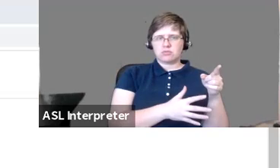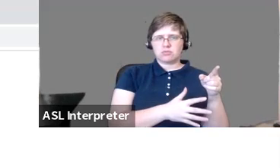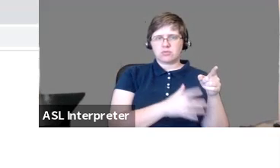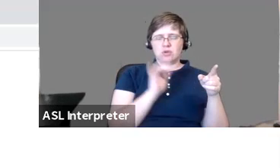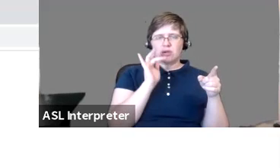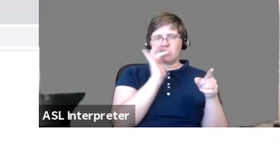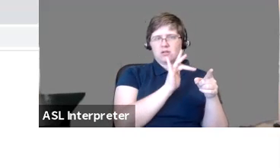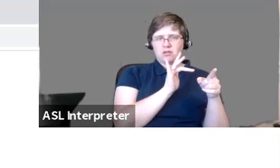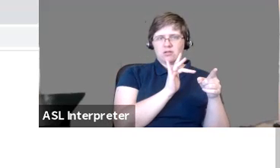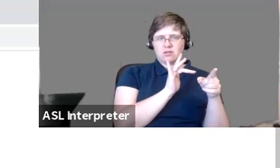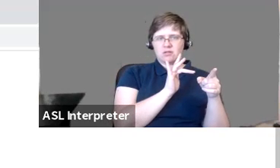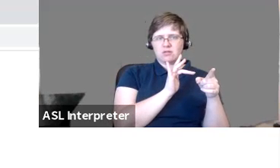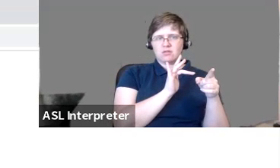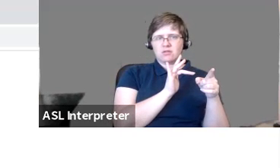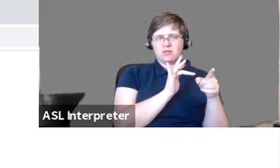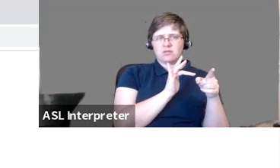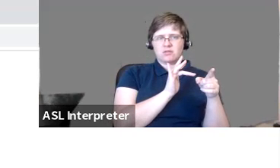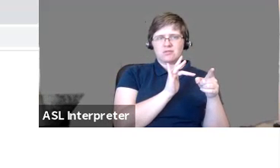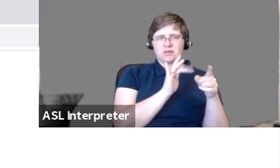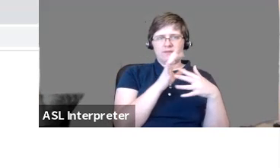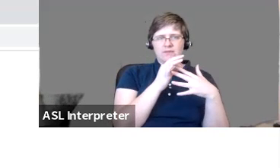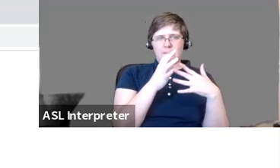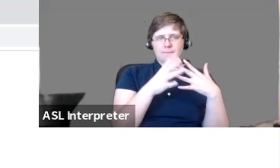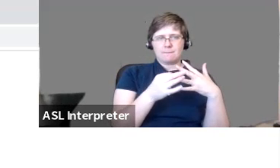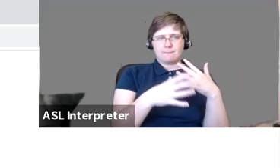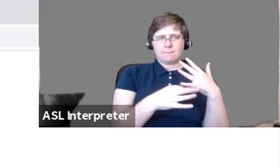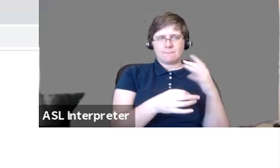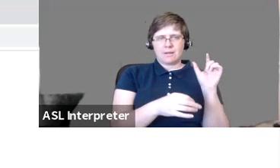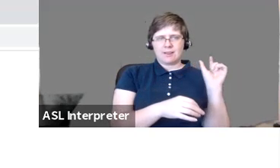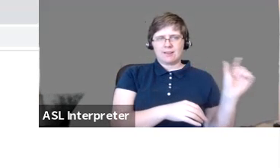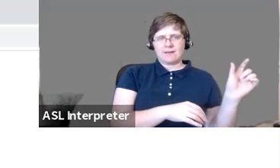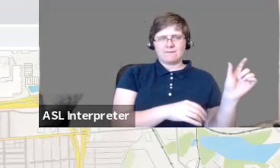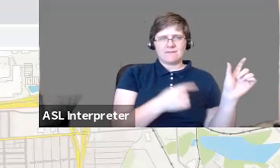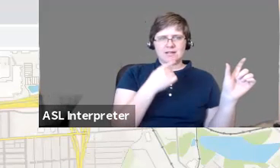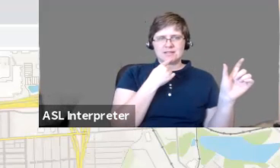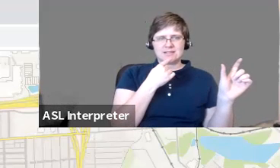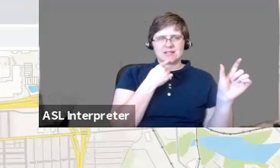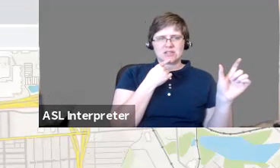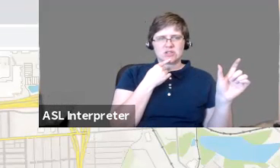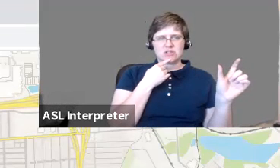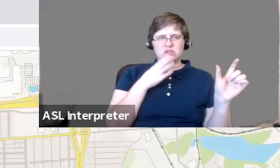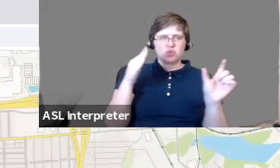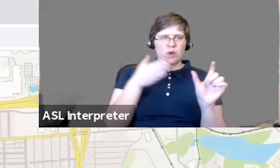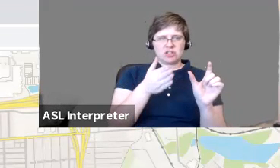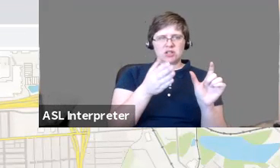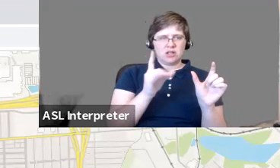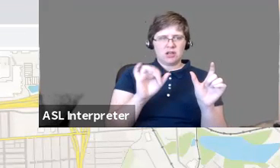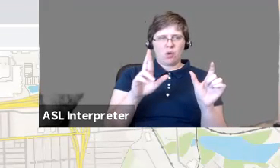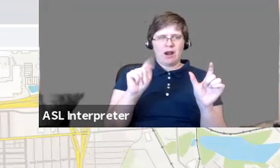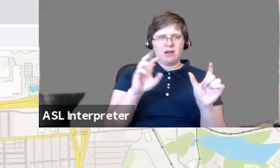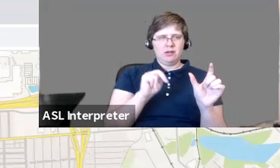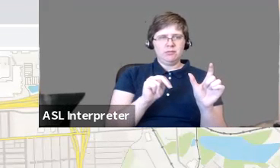When you click on routes and schedules, there's an option tab on the left there that says directions.